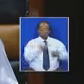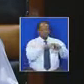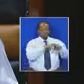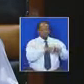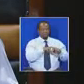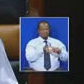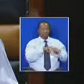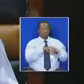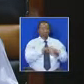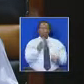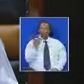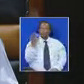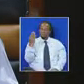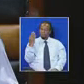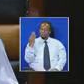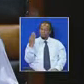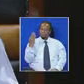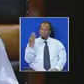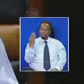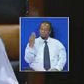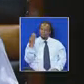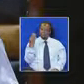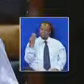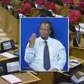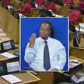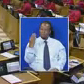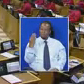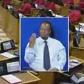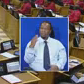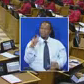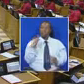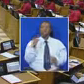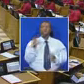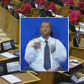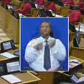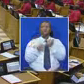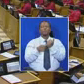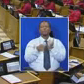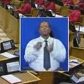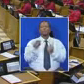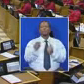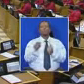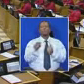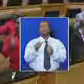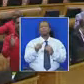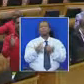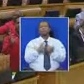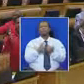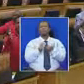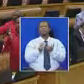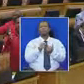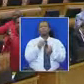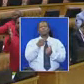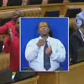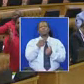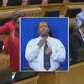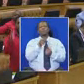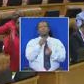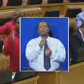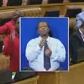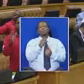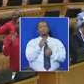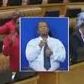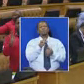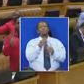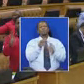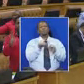Member. Yes, Honorable Member. Deputy Speaker, I want you to assist us if it's parliamentary to say if